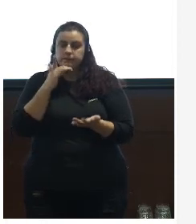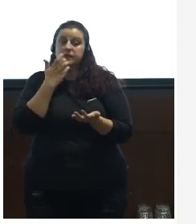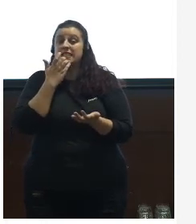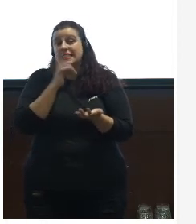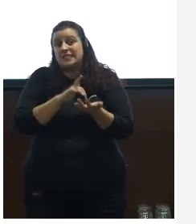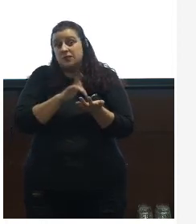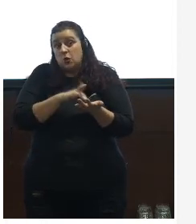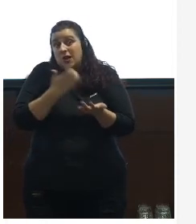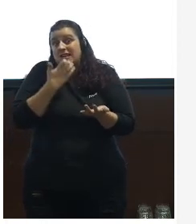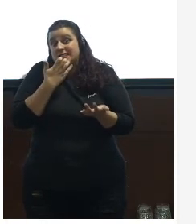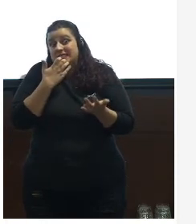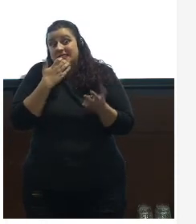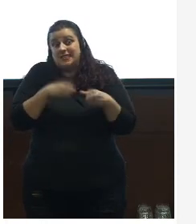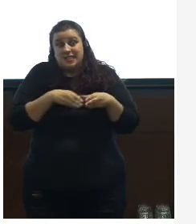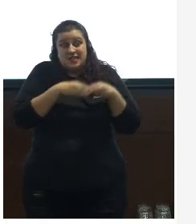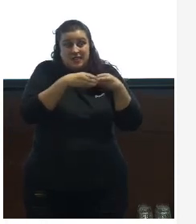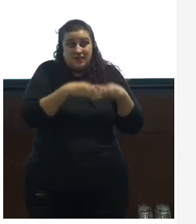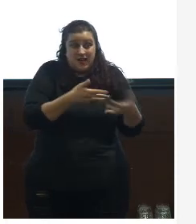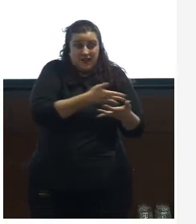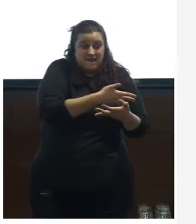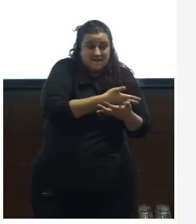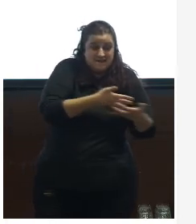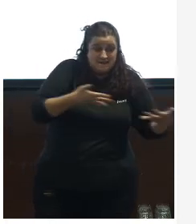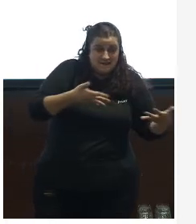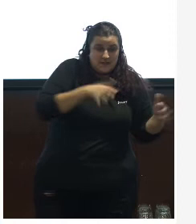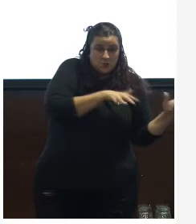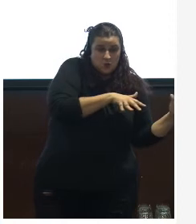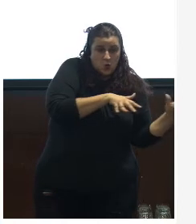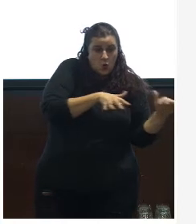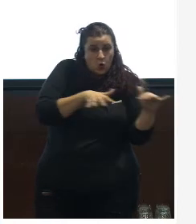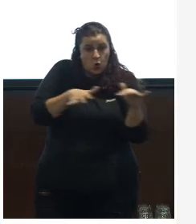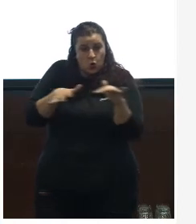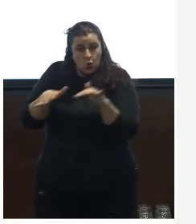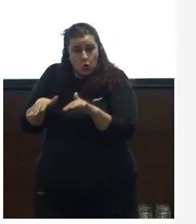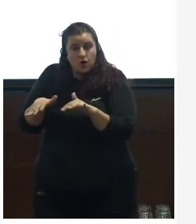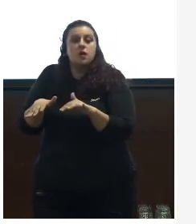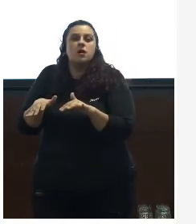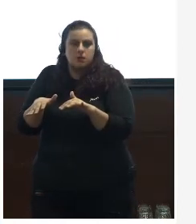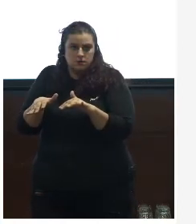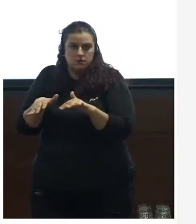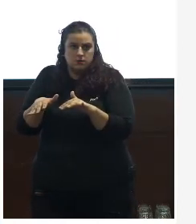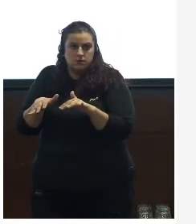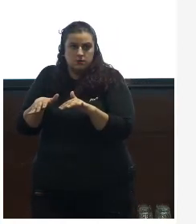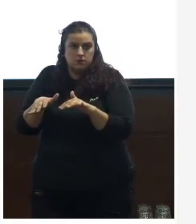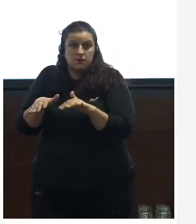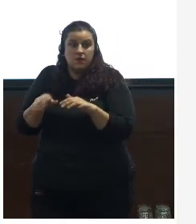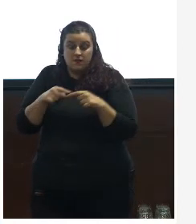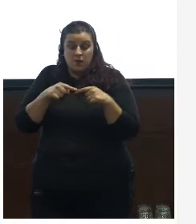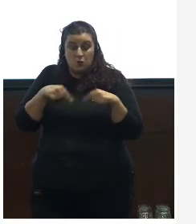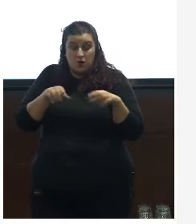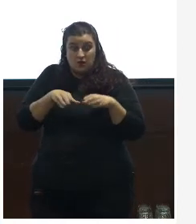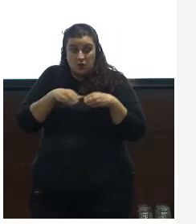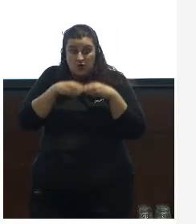port. They stop and it's just outside of the port, and they have these tender ships, the smaller ships, to get people from the